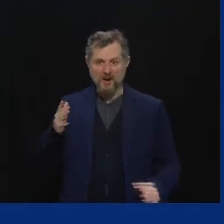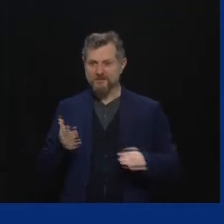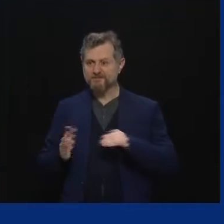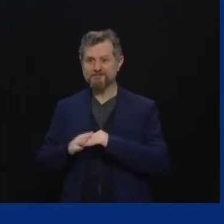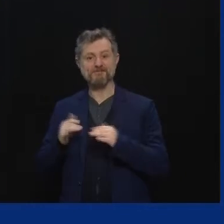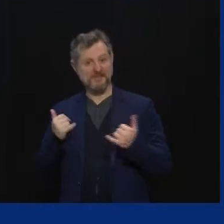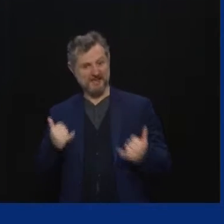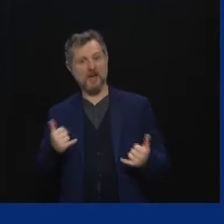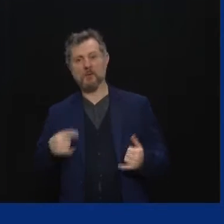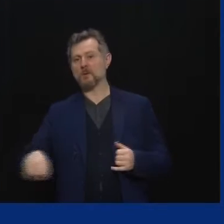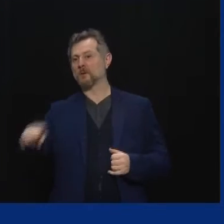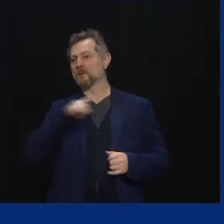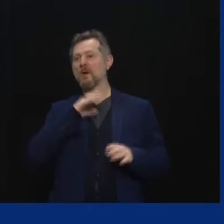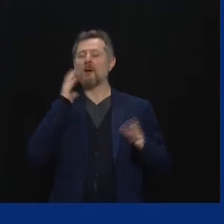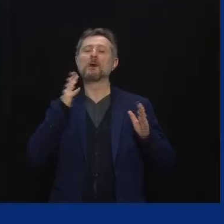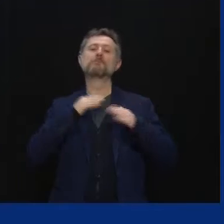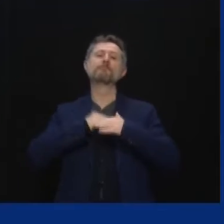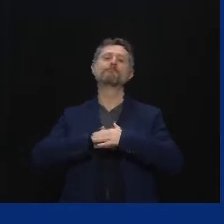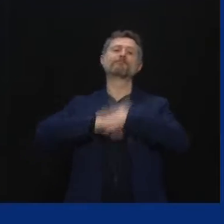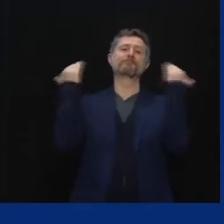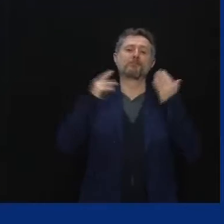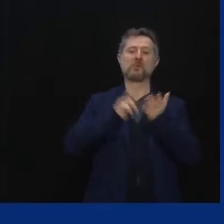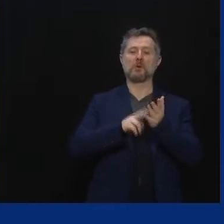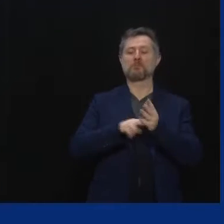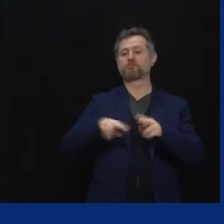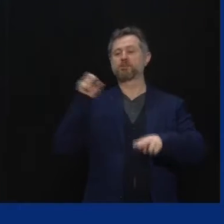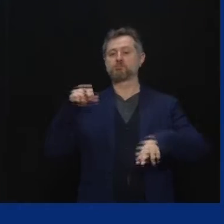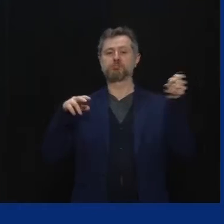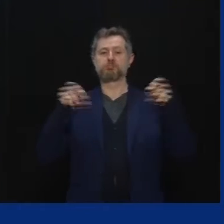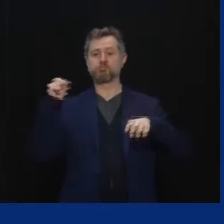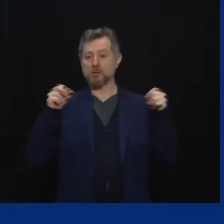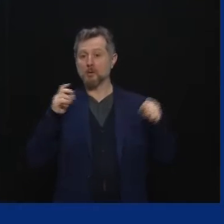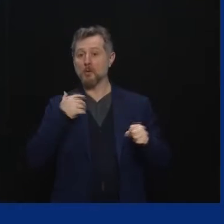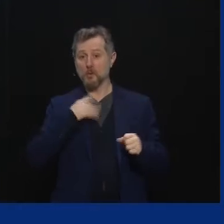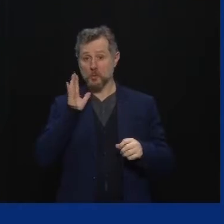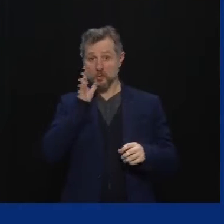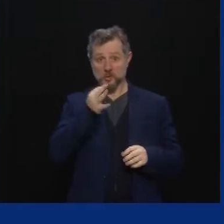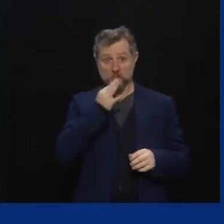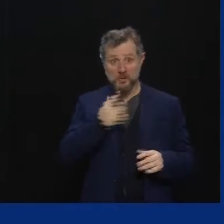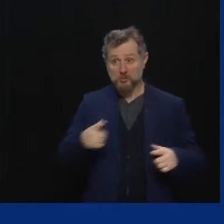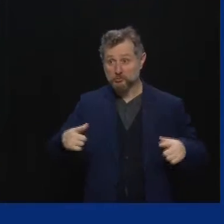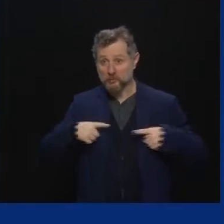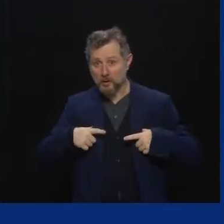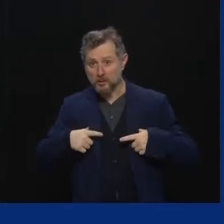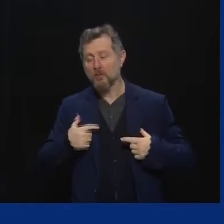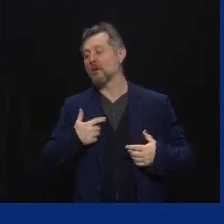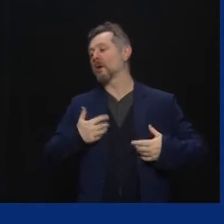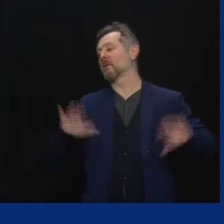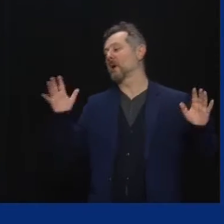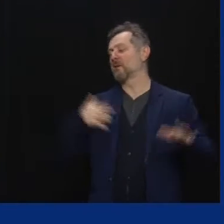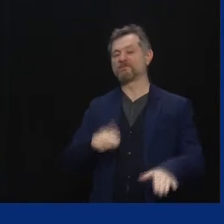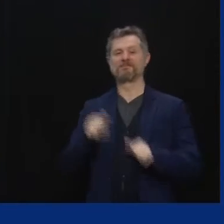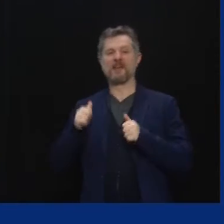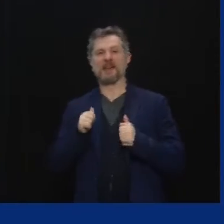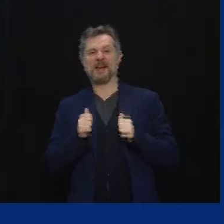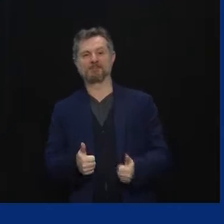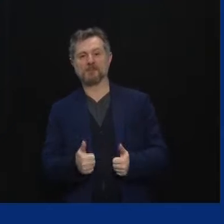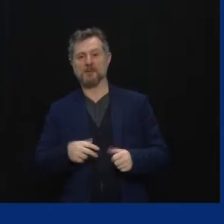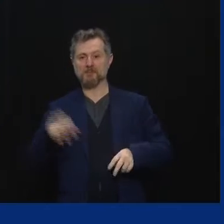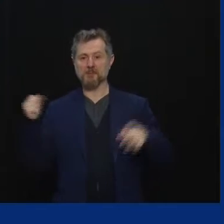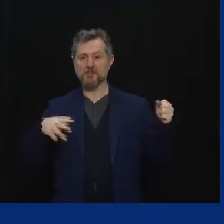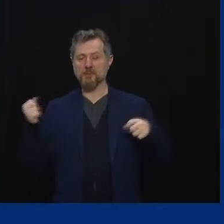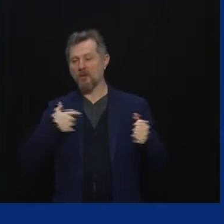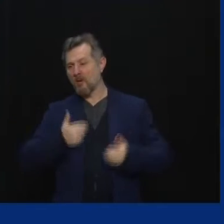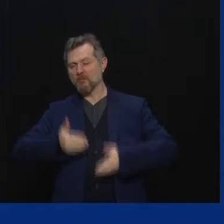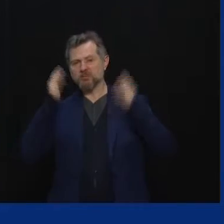completely understandable. People that were close to retirement have left. Those who've just said it's more than I wanted to do are gone.